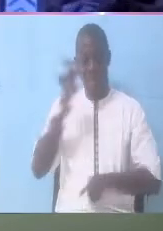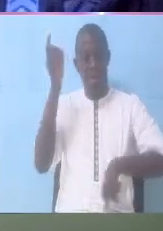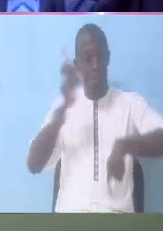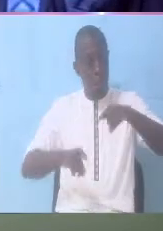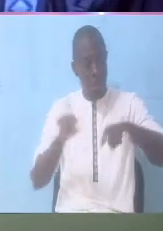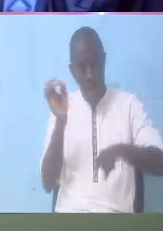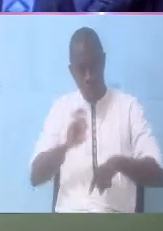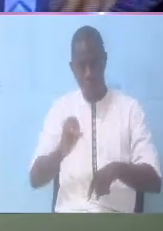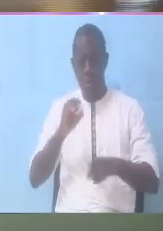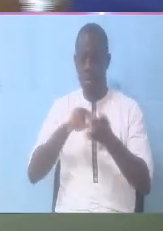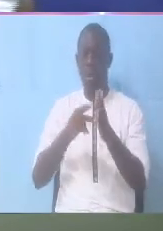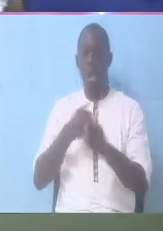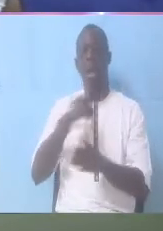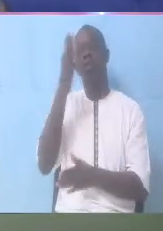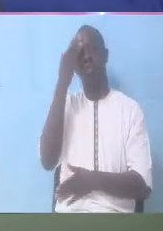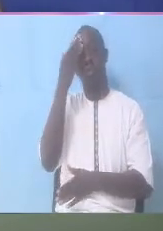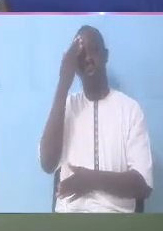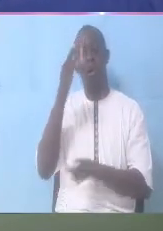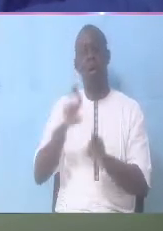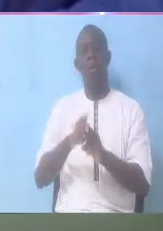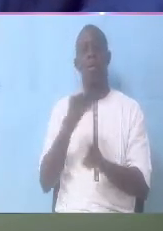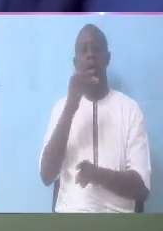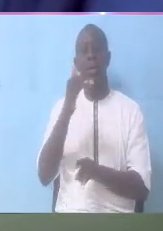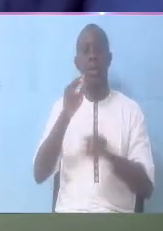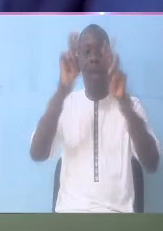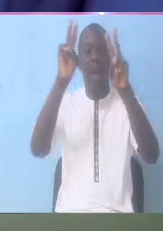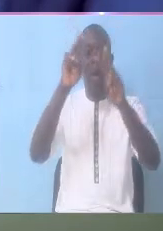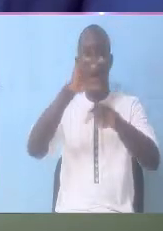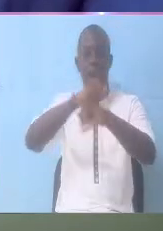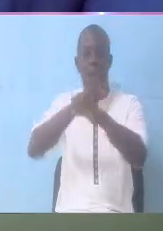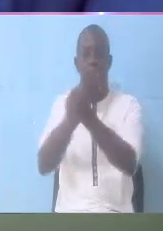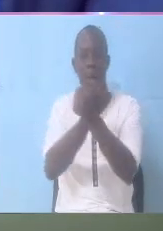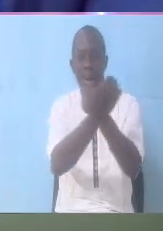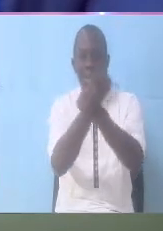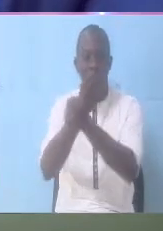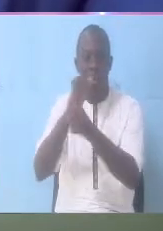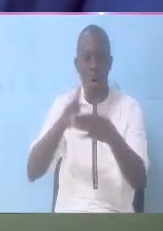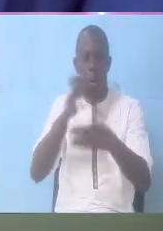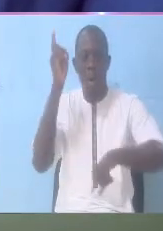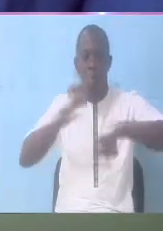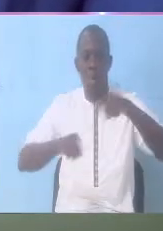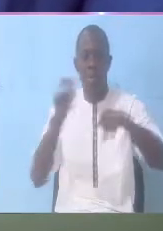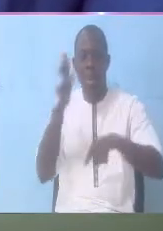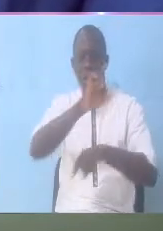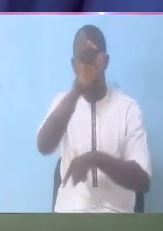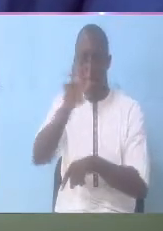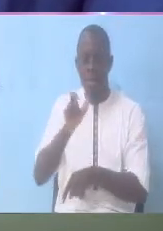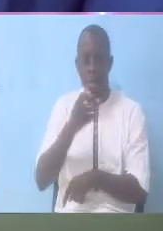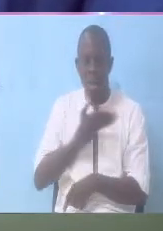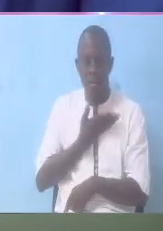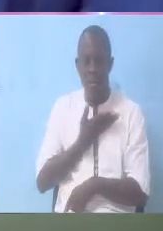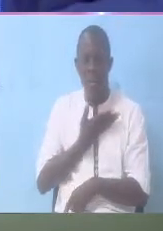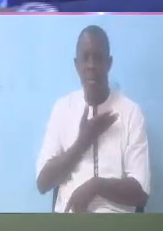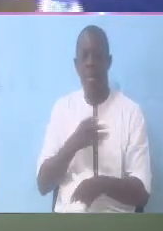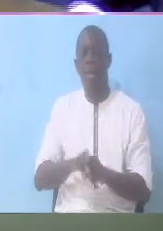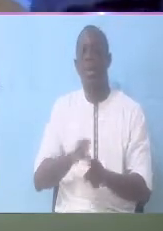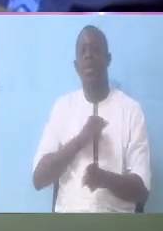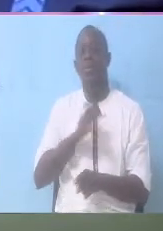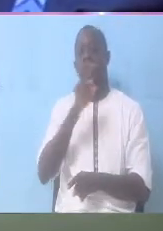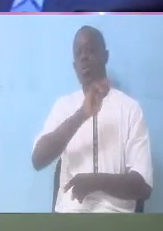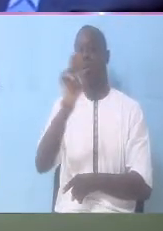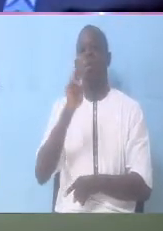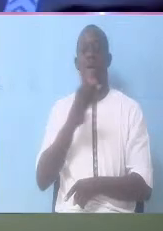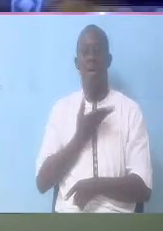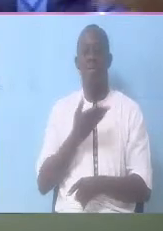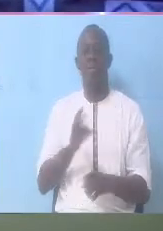Exactly. And yes, sir. did Jammeh arrest or punish anybody? I've never heard about it. So from